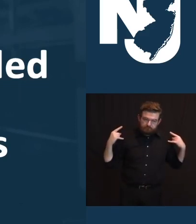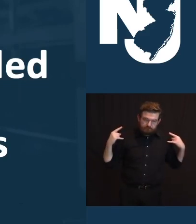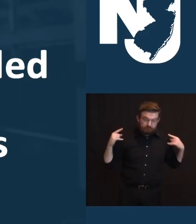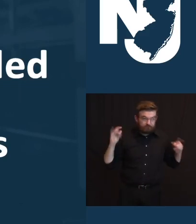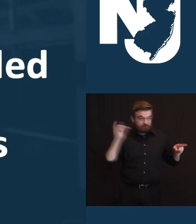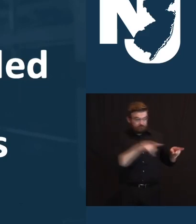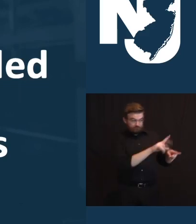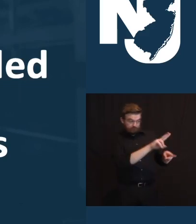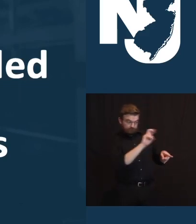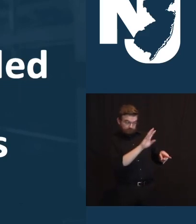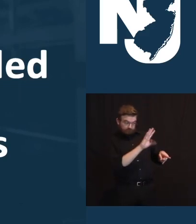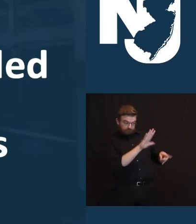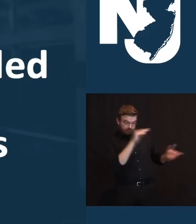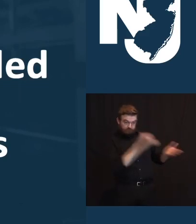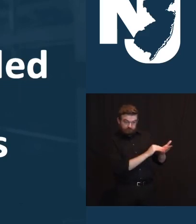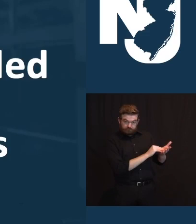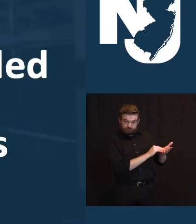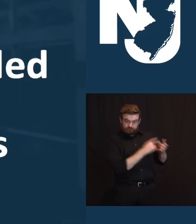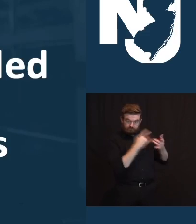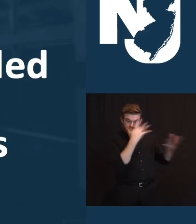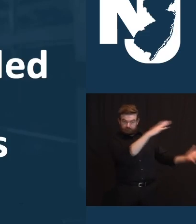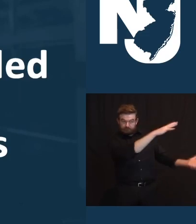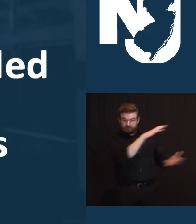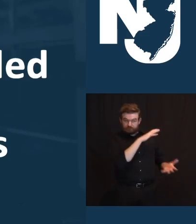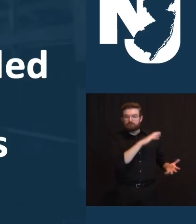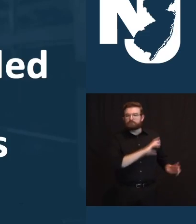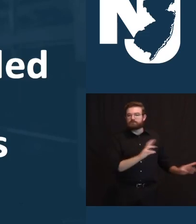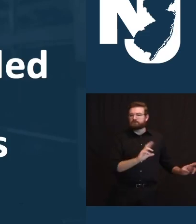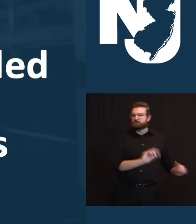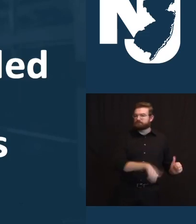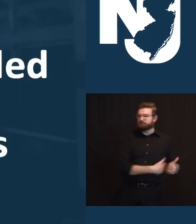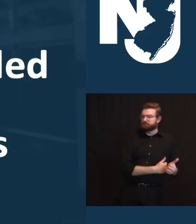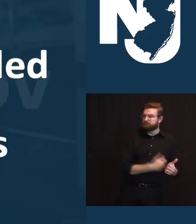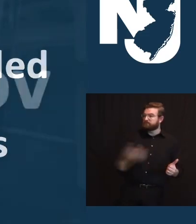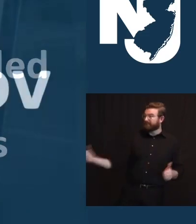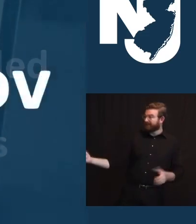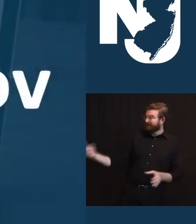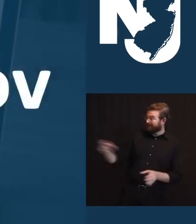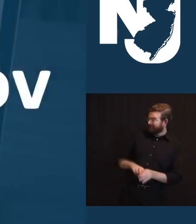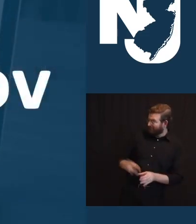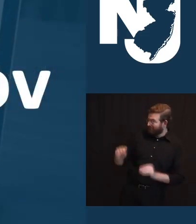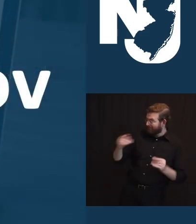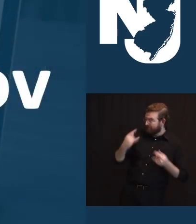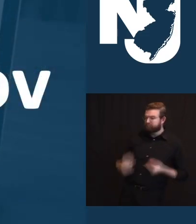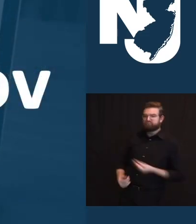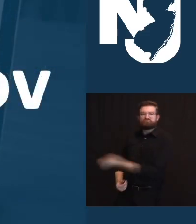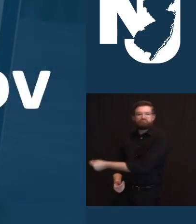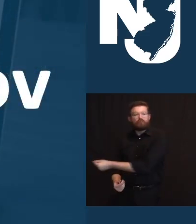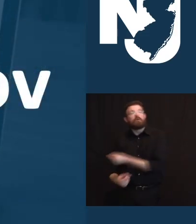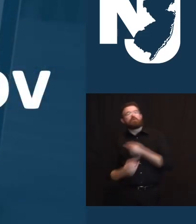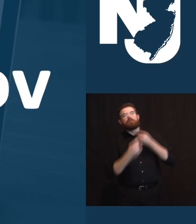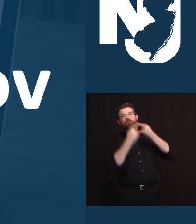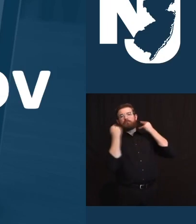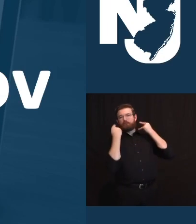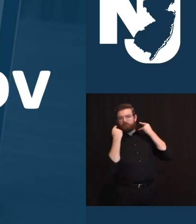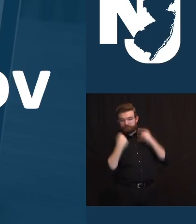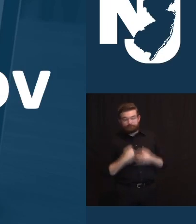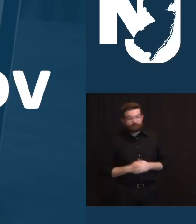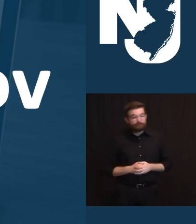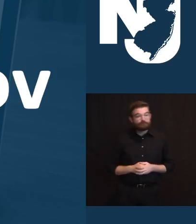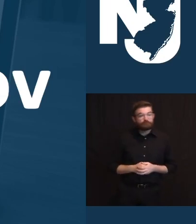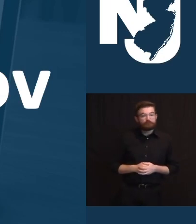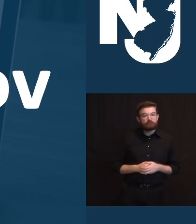that all riders are protected. Now, as much as we appreciate that help, and we appreciate that deeply,